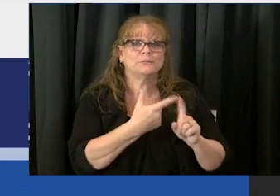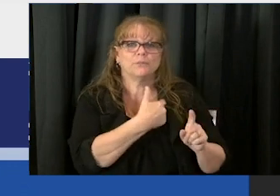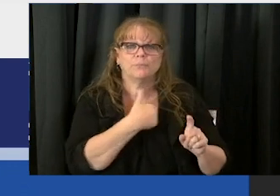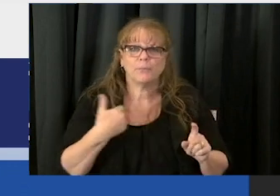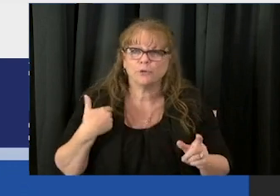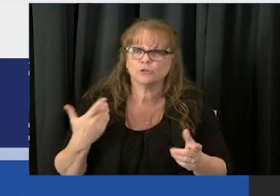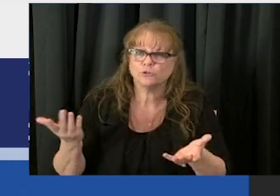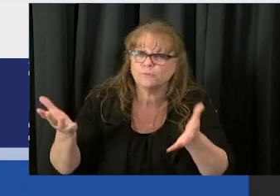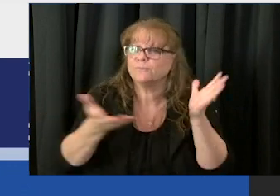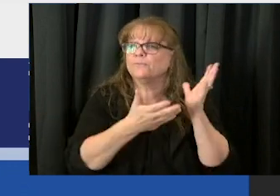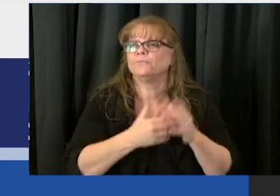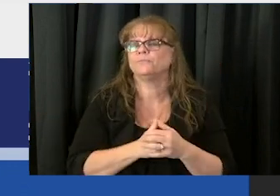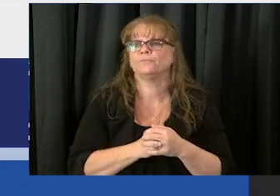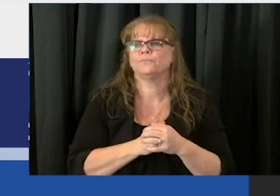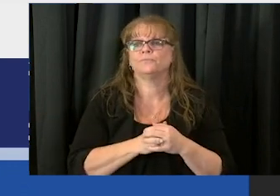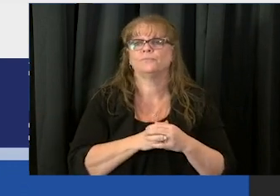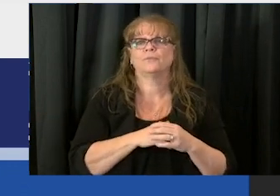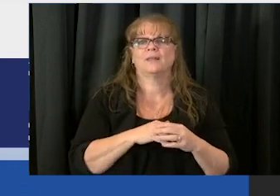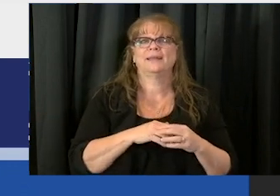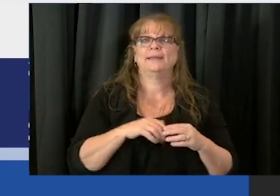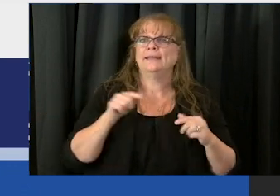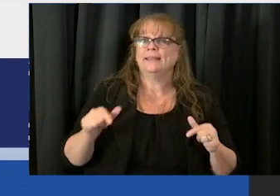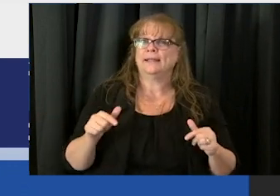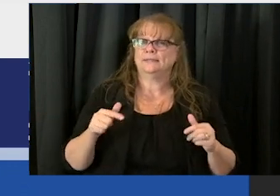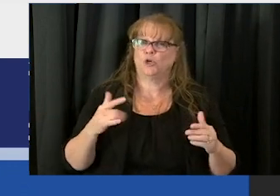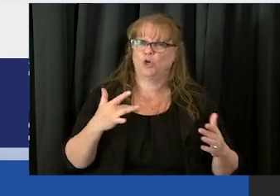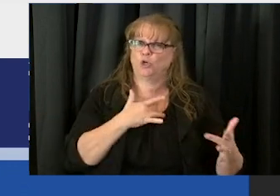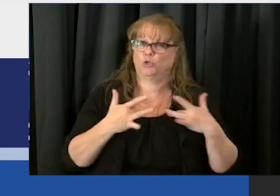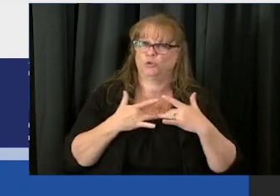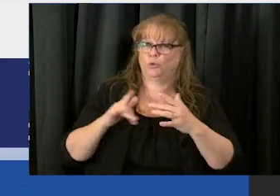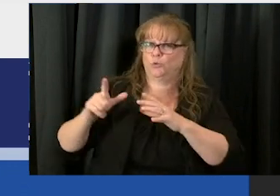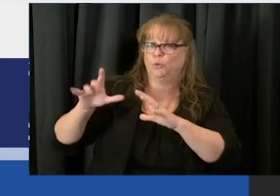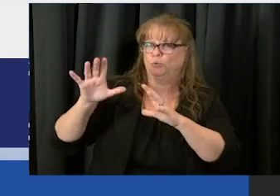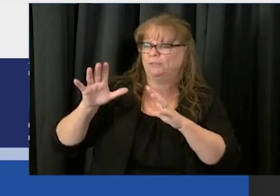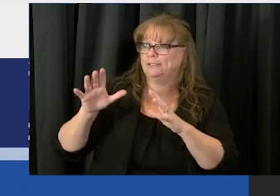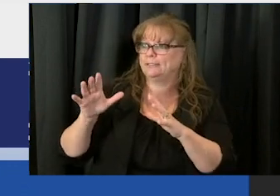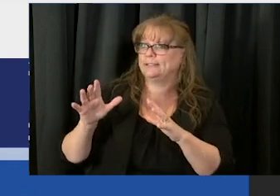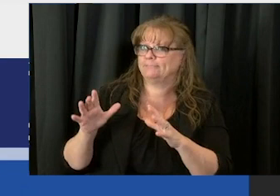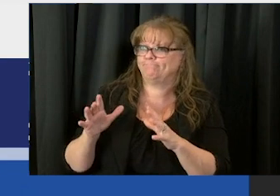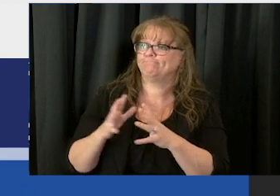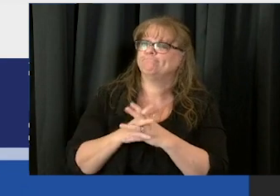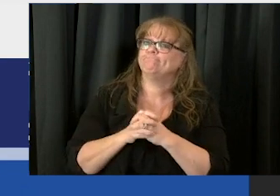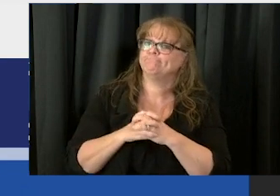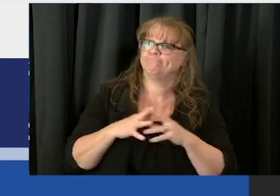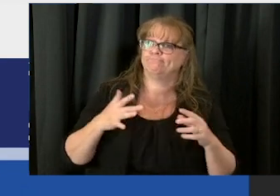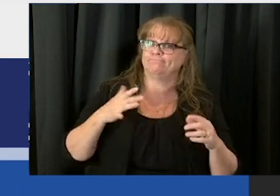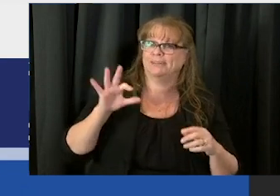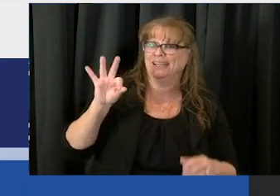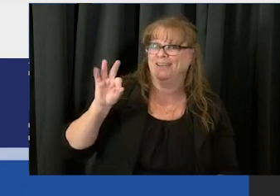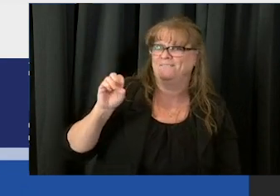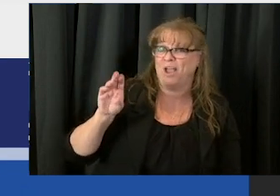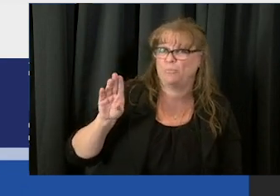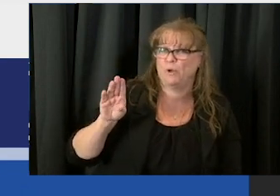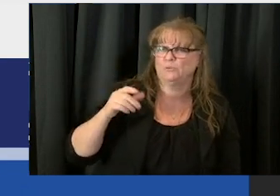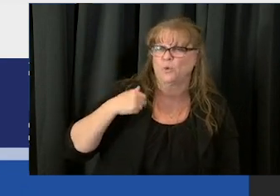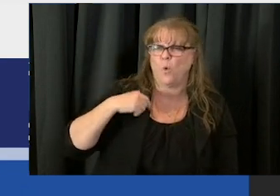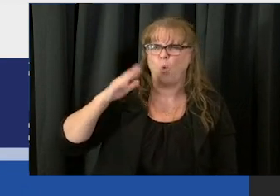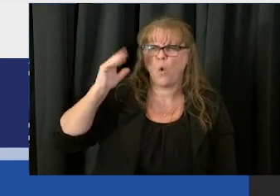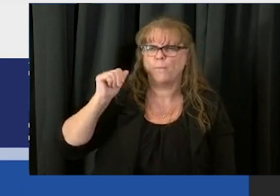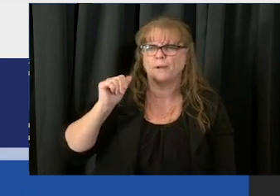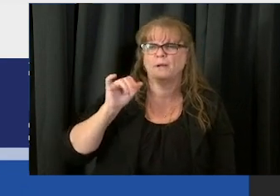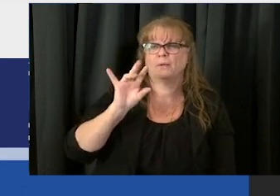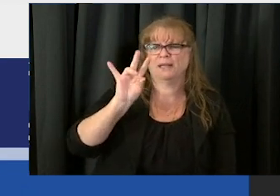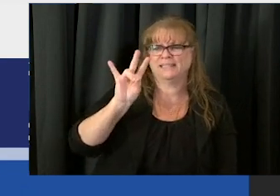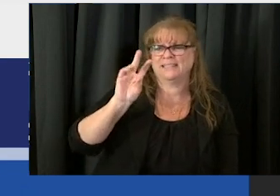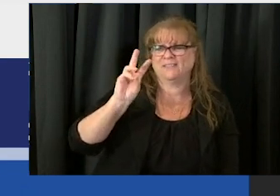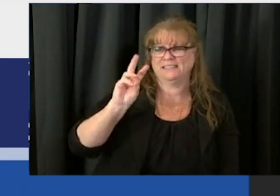talk about by the end of February. We expect 70% to be protected. We will continue that work after February, but